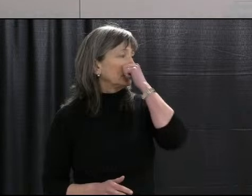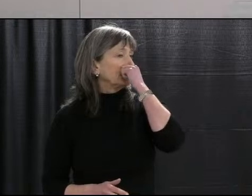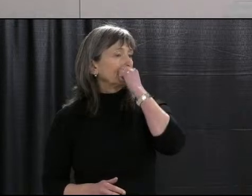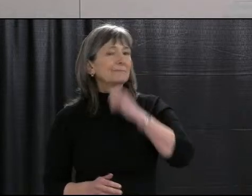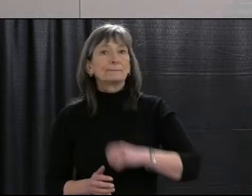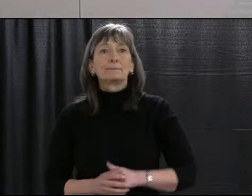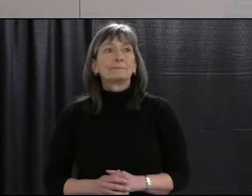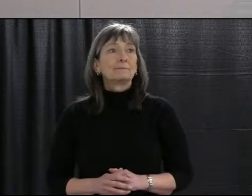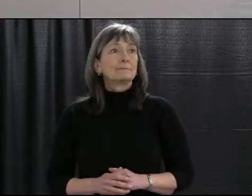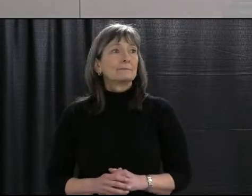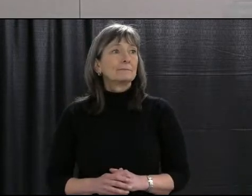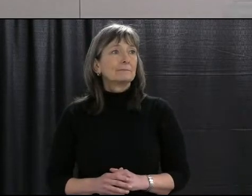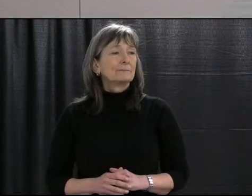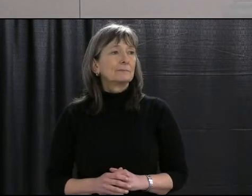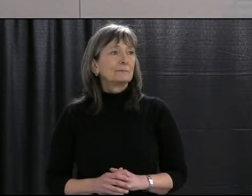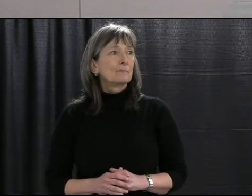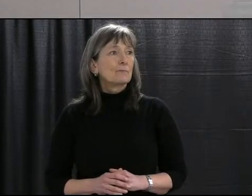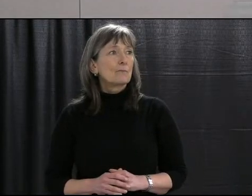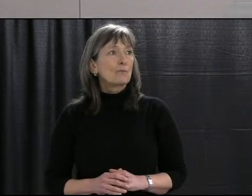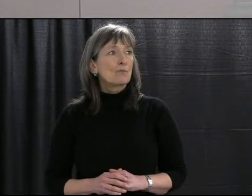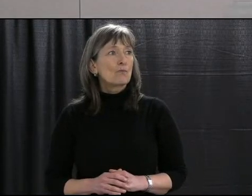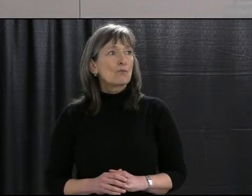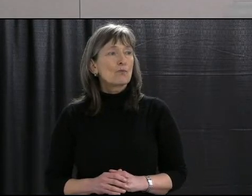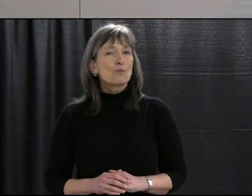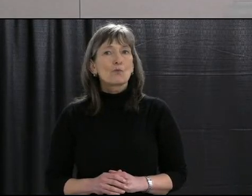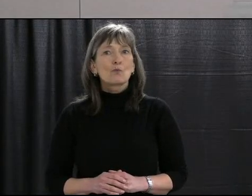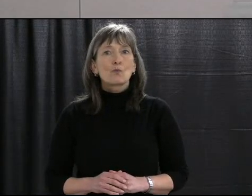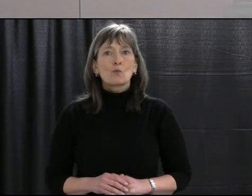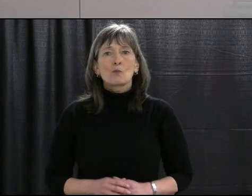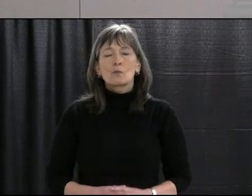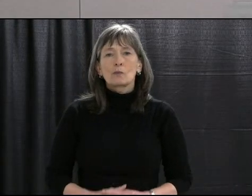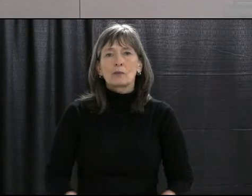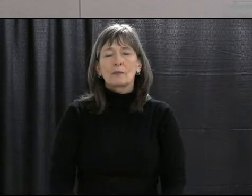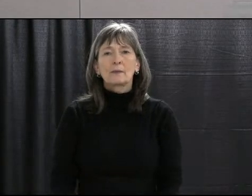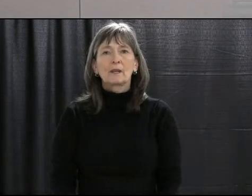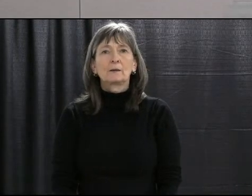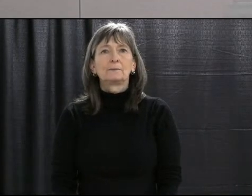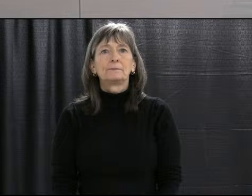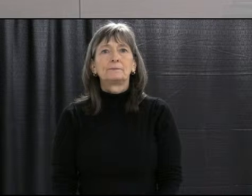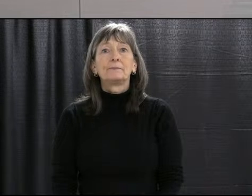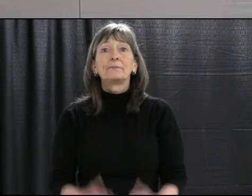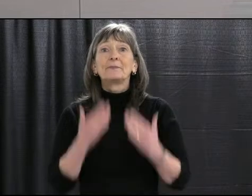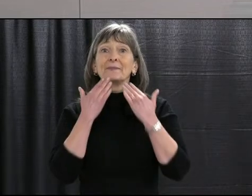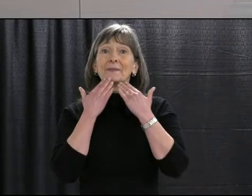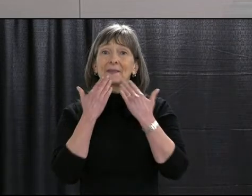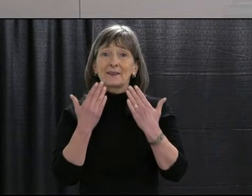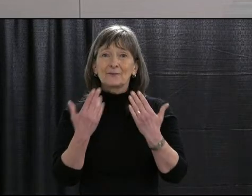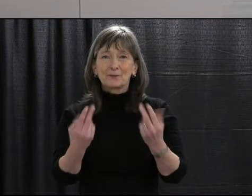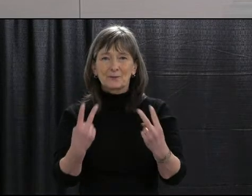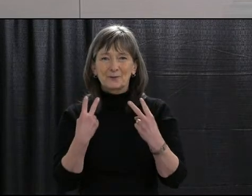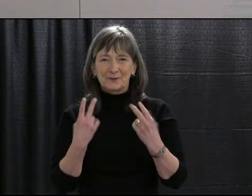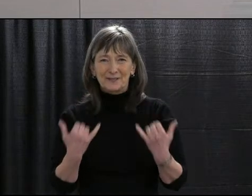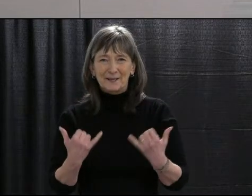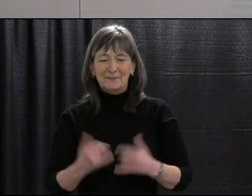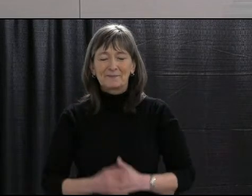Okay, we all set, folks? Okay. Excellent. Well, thank you, everybody, for joining